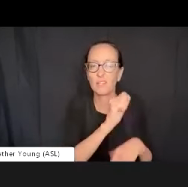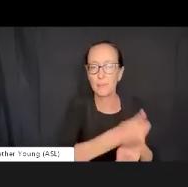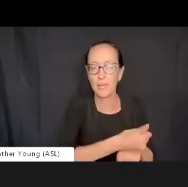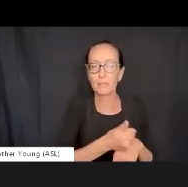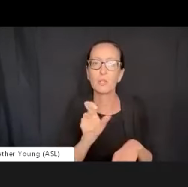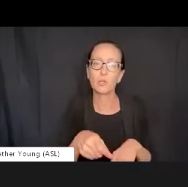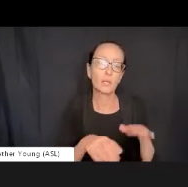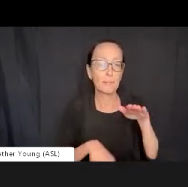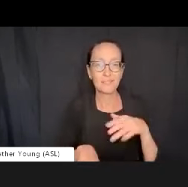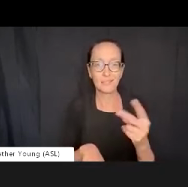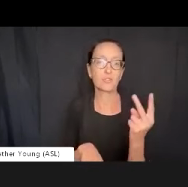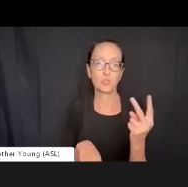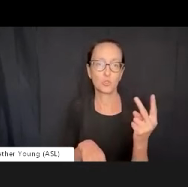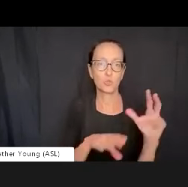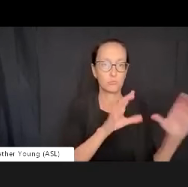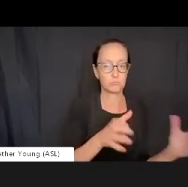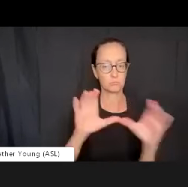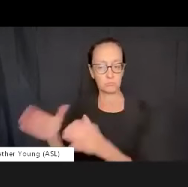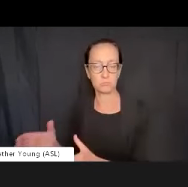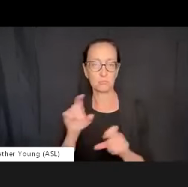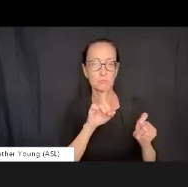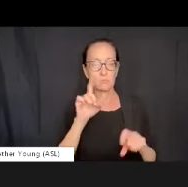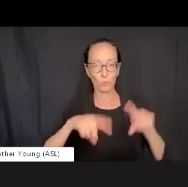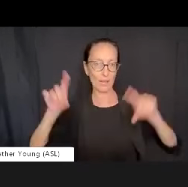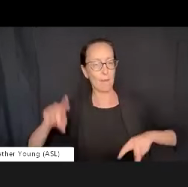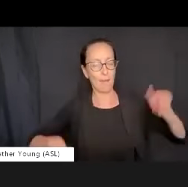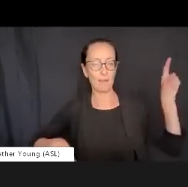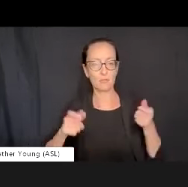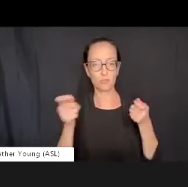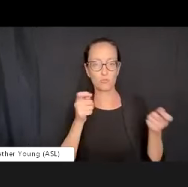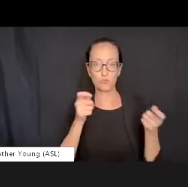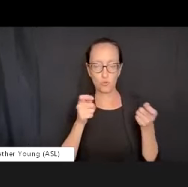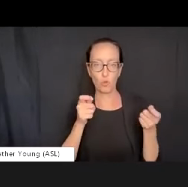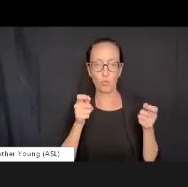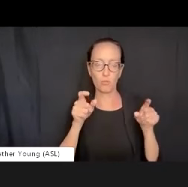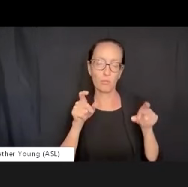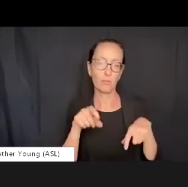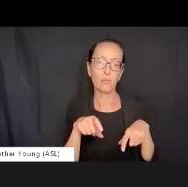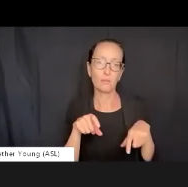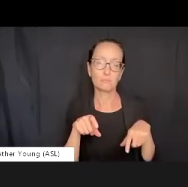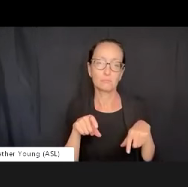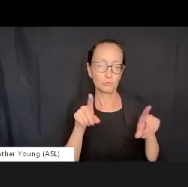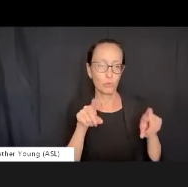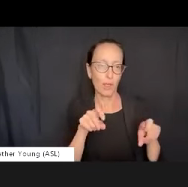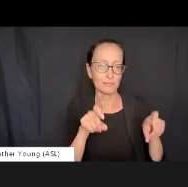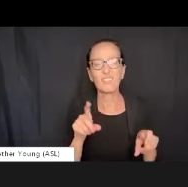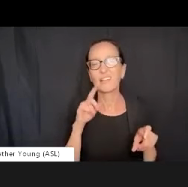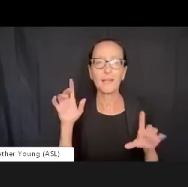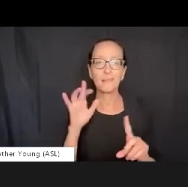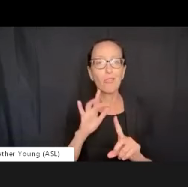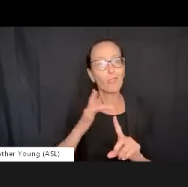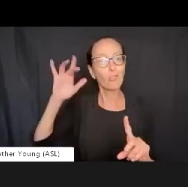2 randomized controlled trials. It's usually the gold standard in scientific research.